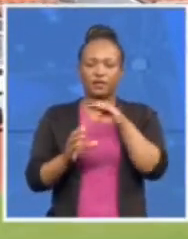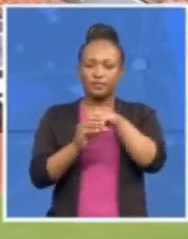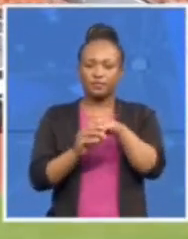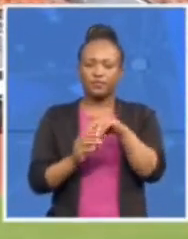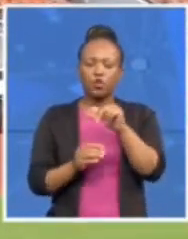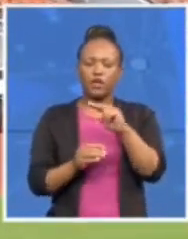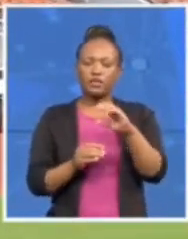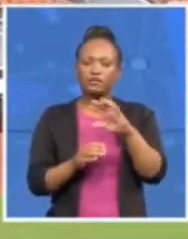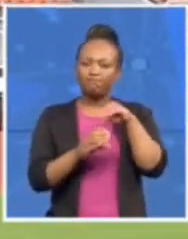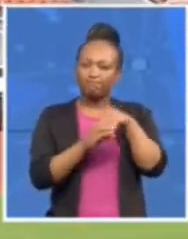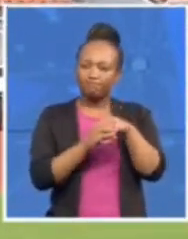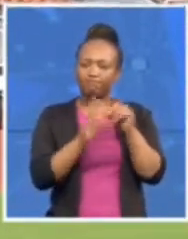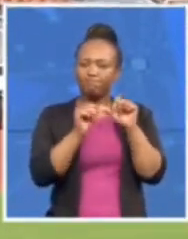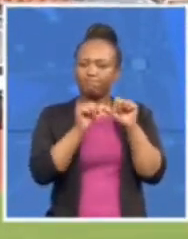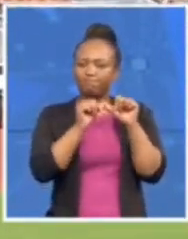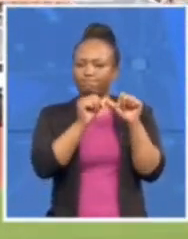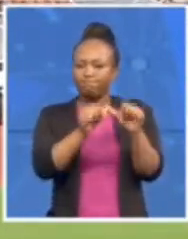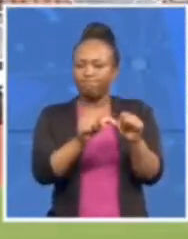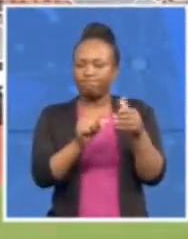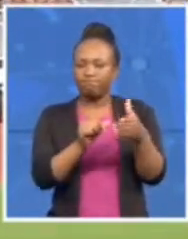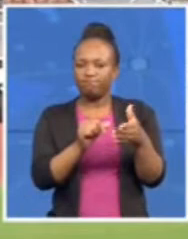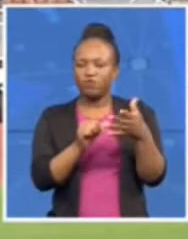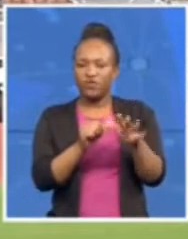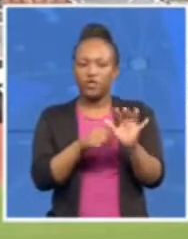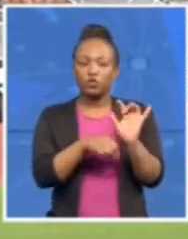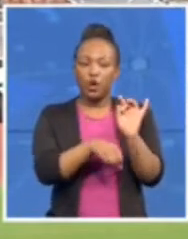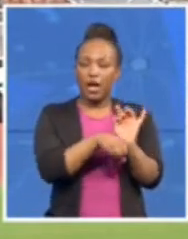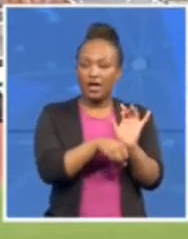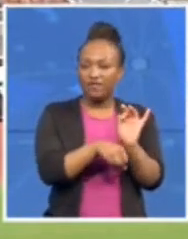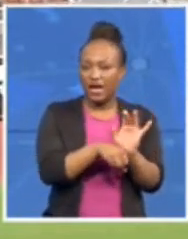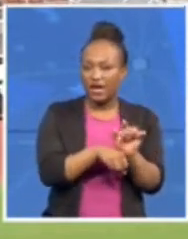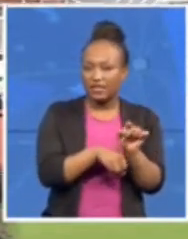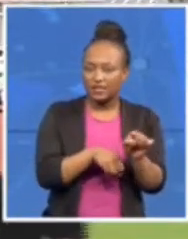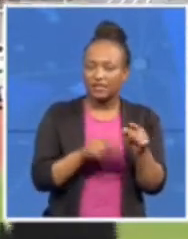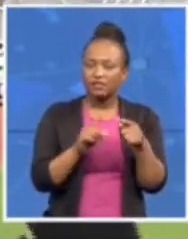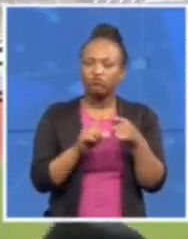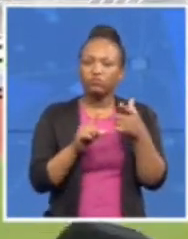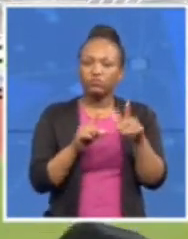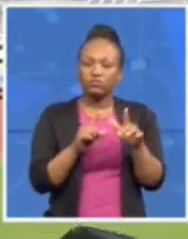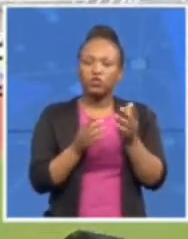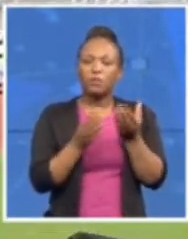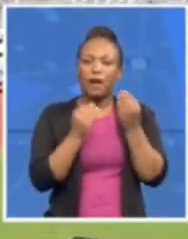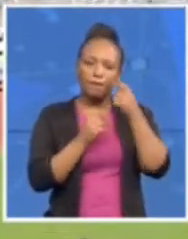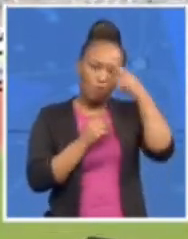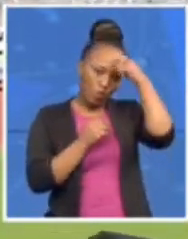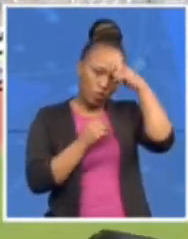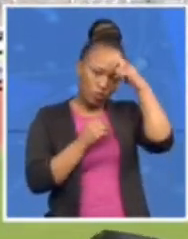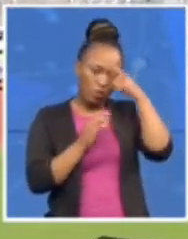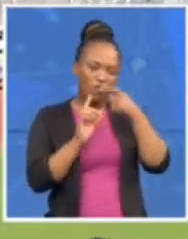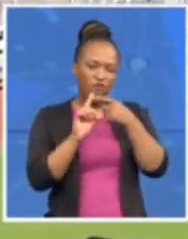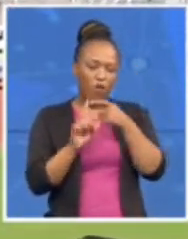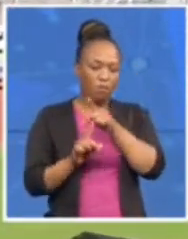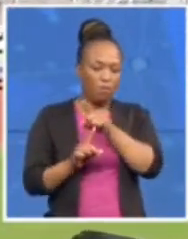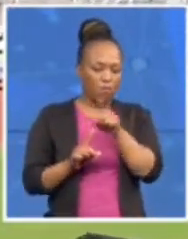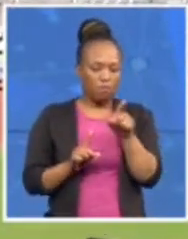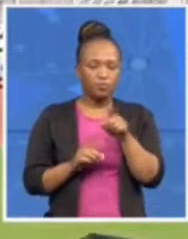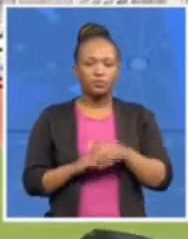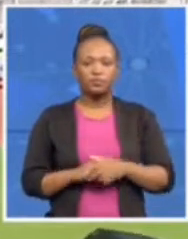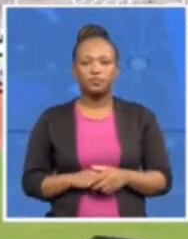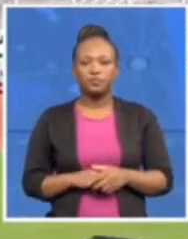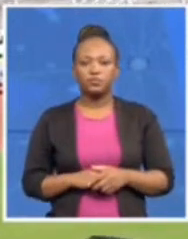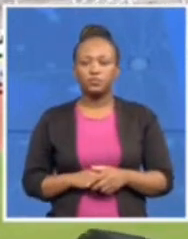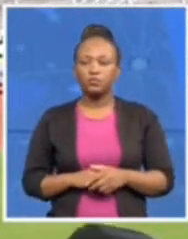of getting advice, in terms of getting sourcing wisdom, and so forth and so on. But why specifically Limpopo? Take us through the